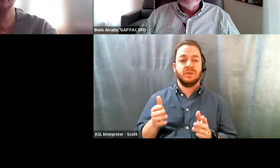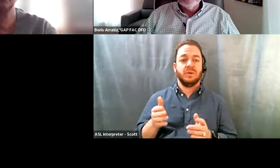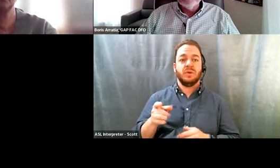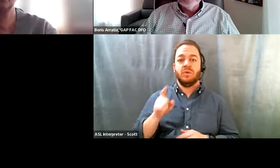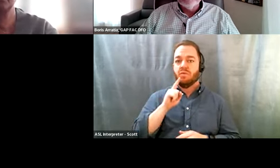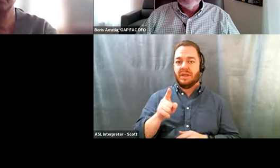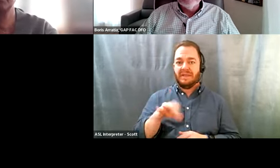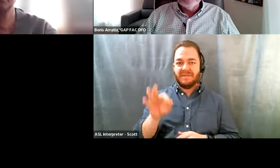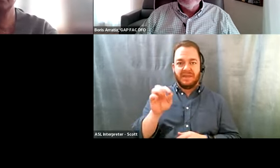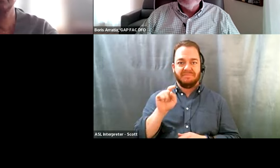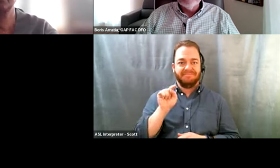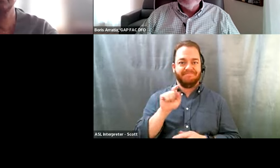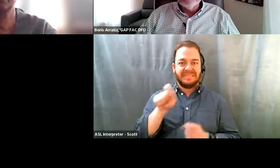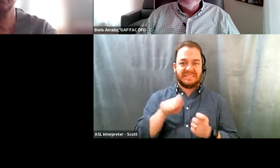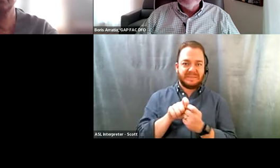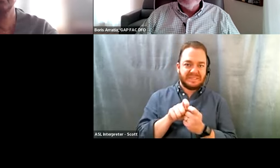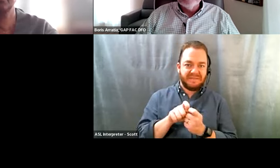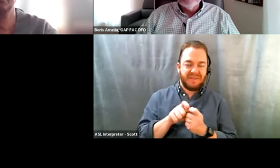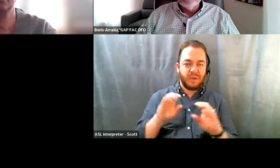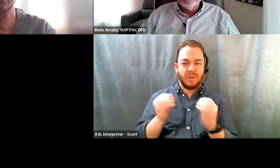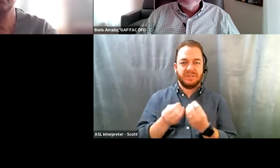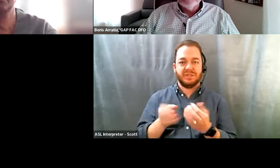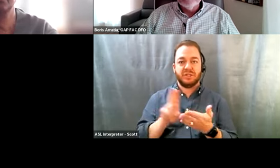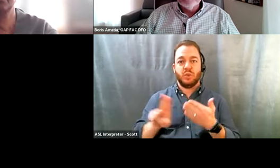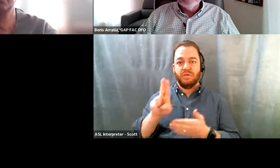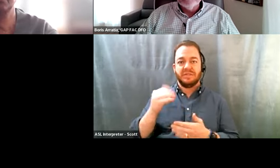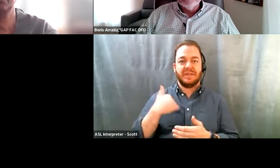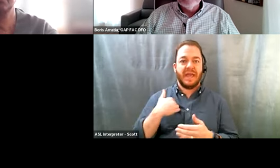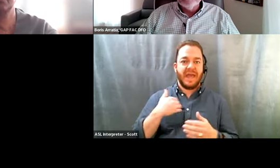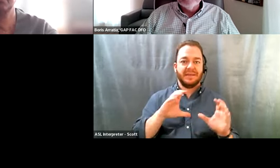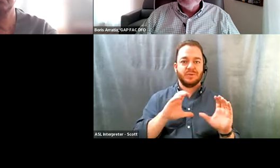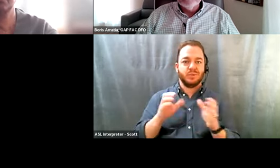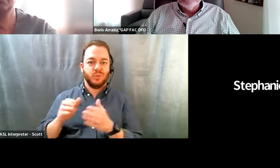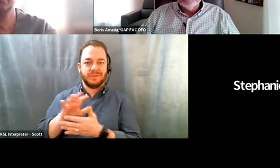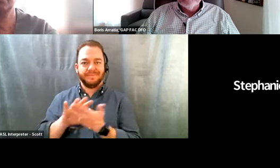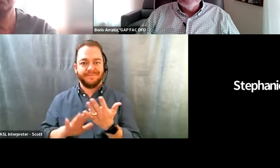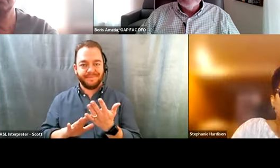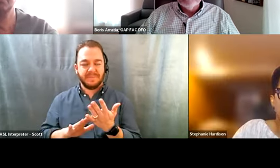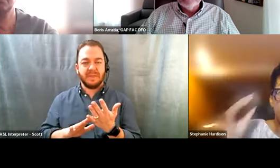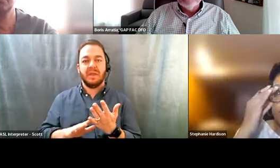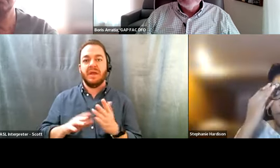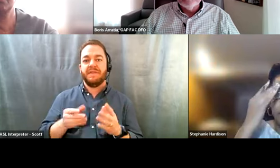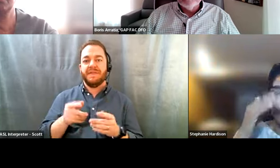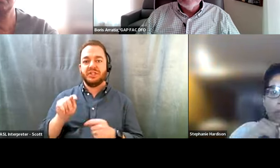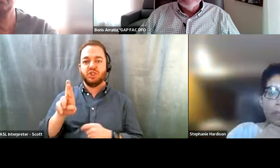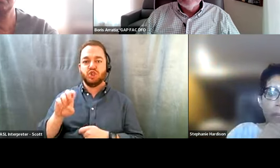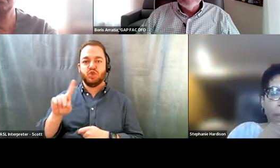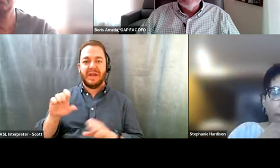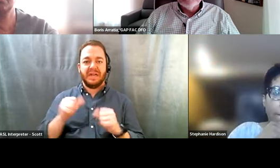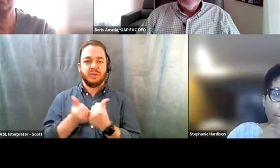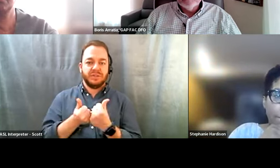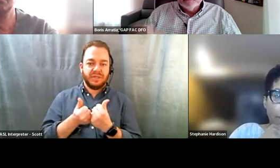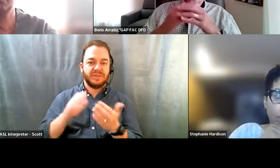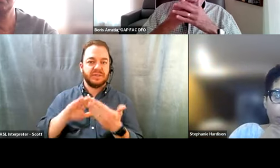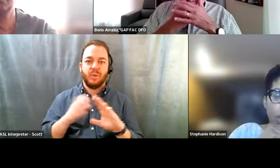button organizations, the university that has consortiums and coalitions and so forth, the trade associations, the community